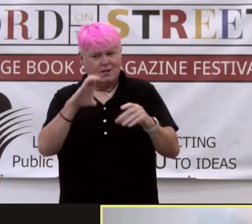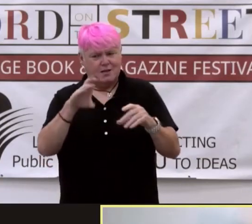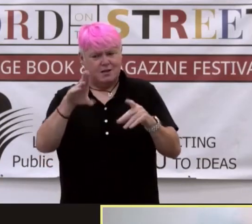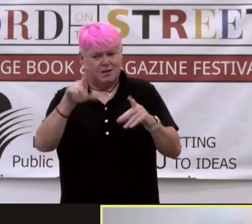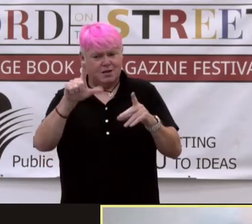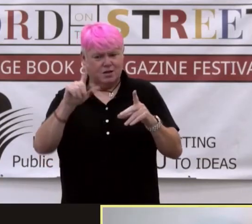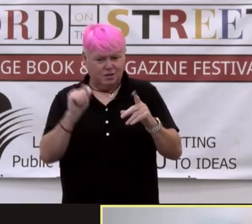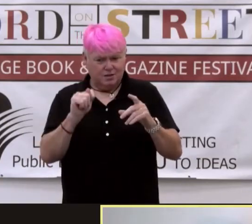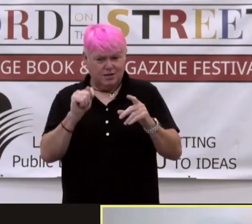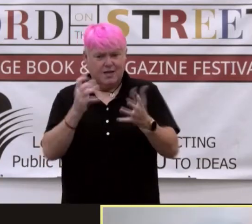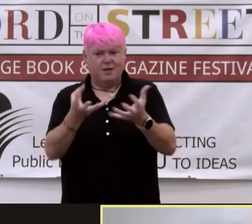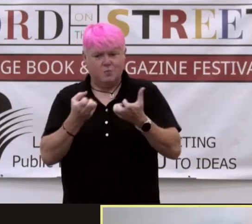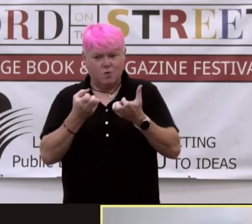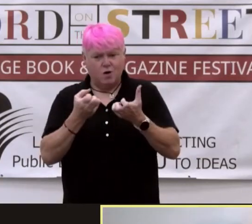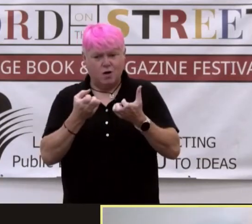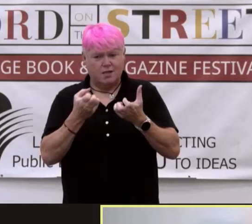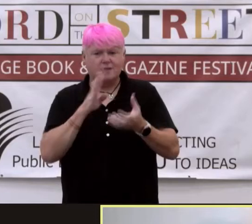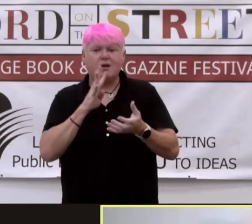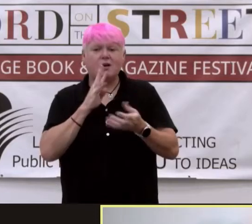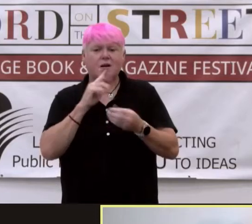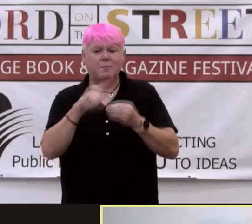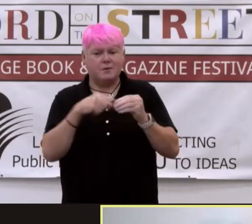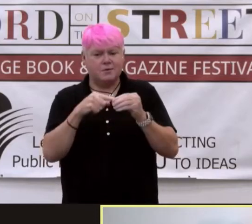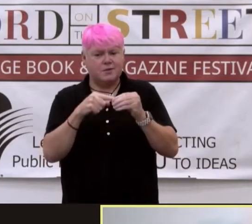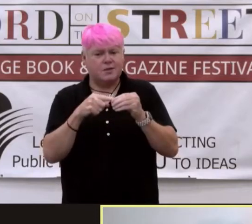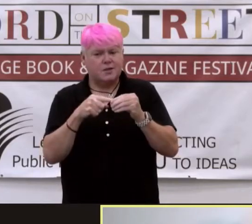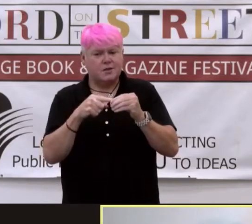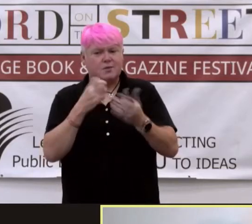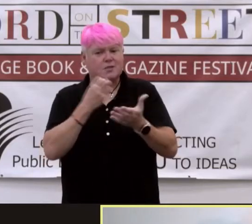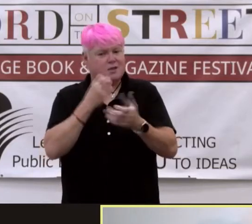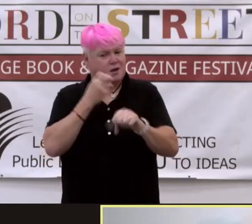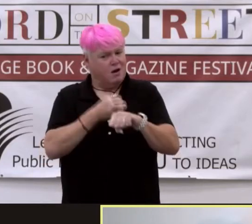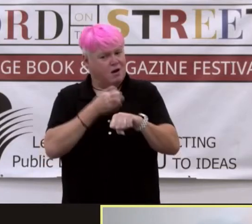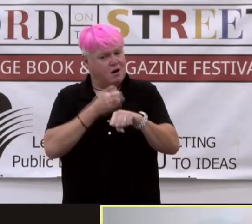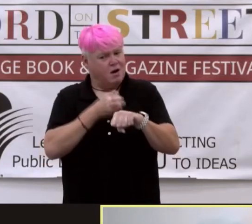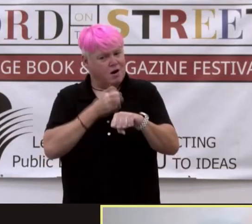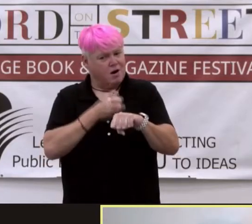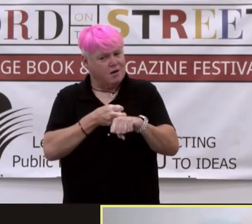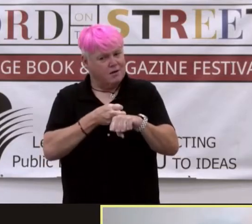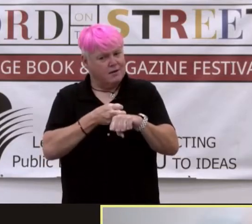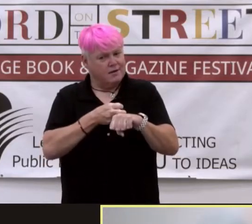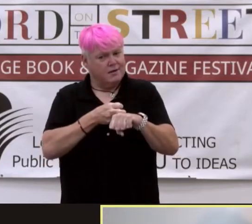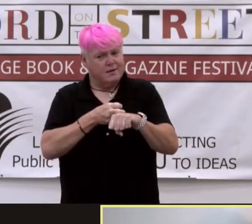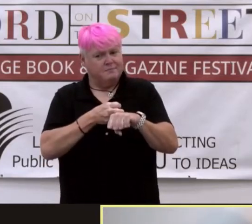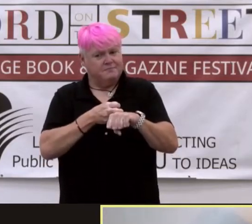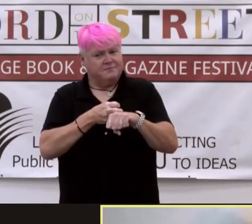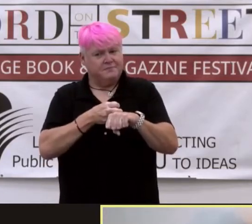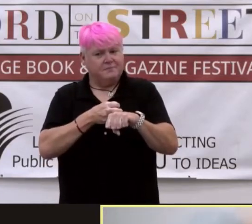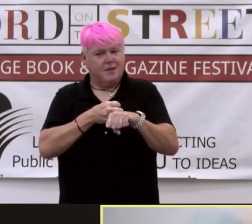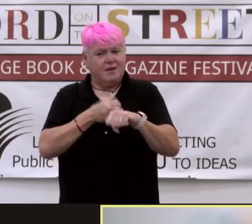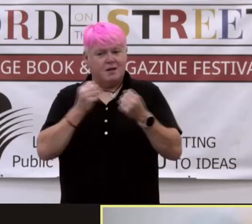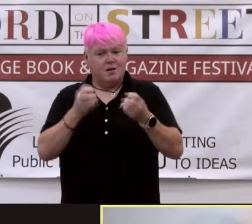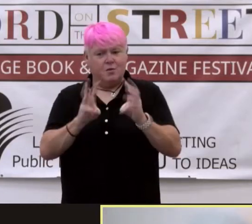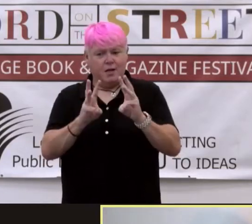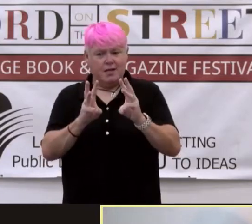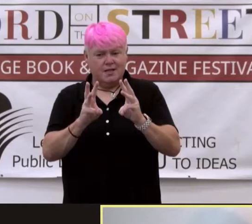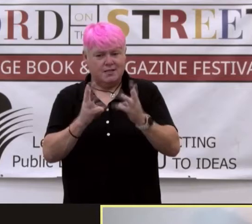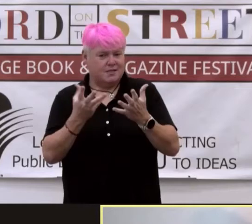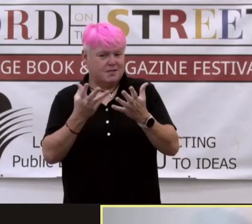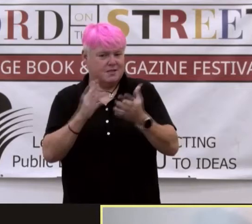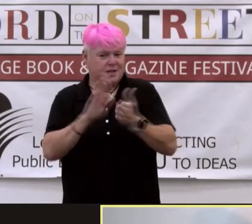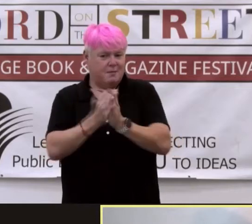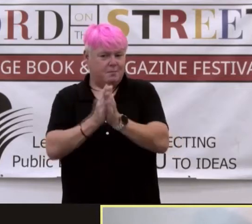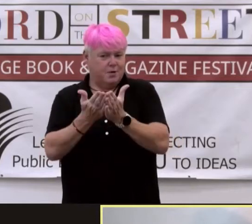take center stage was very difficult, because in a lot of ways, that book is designed to